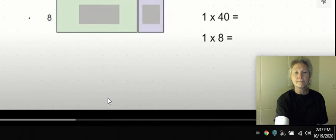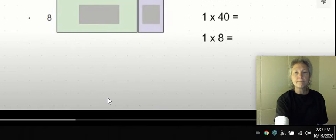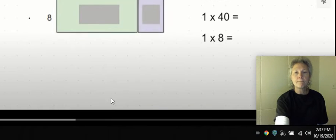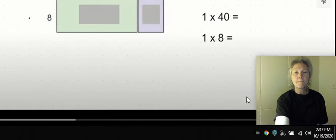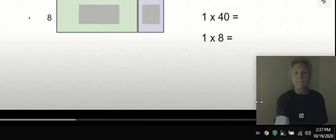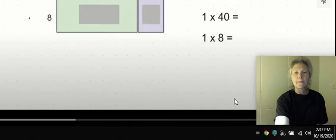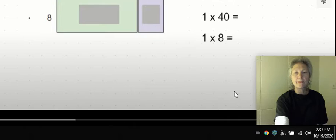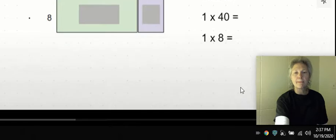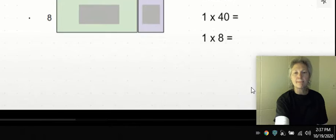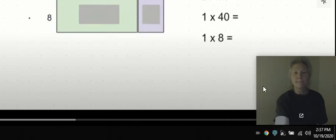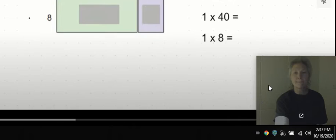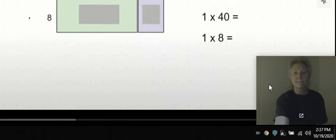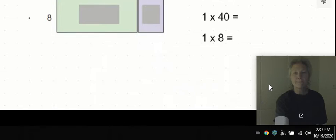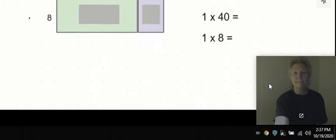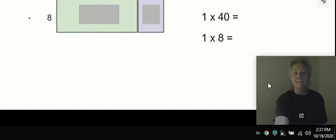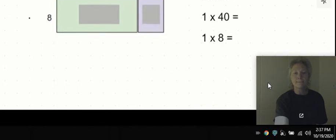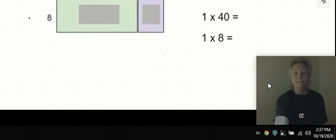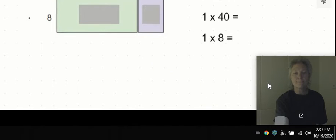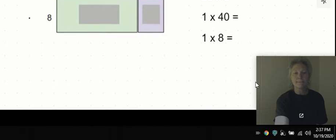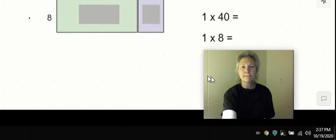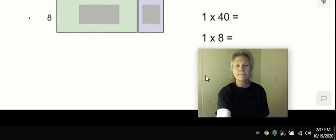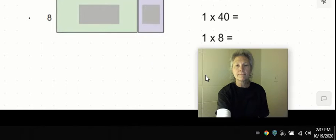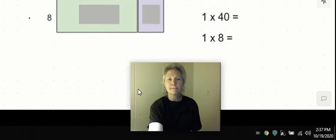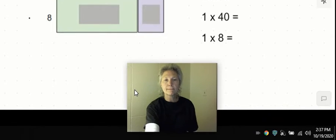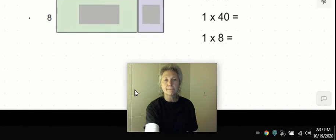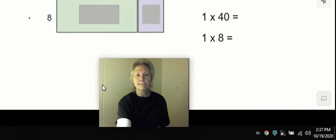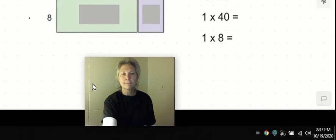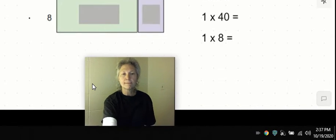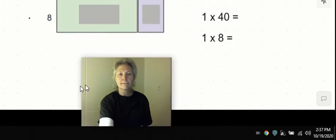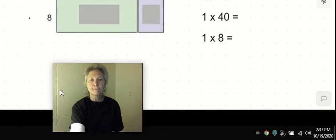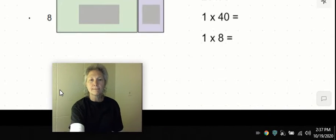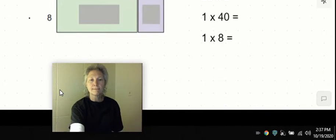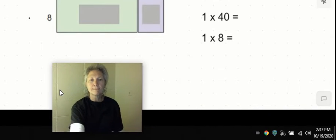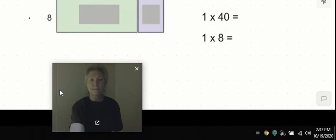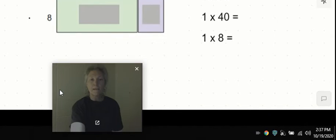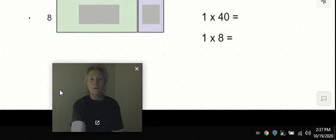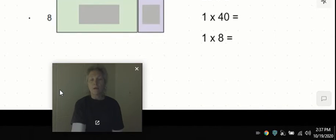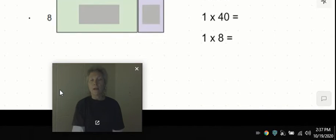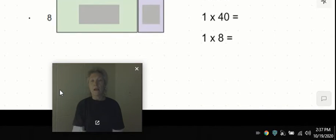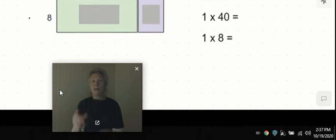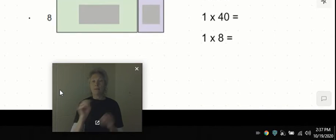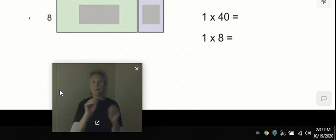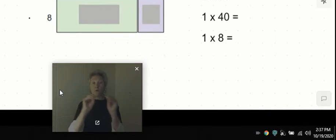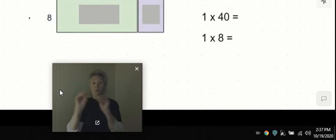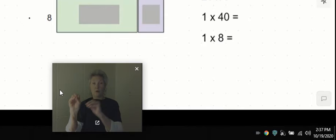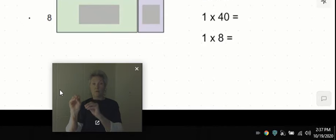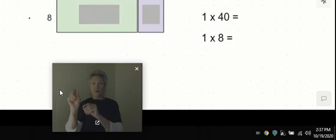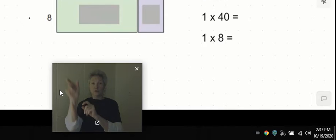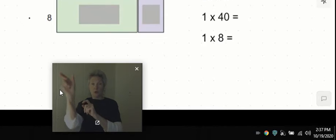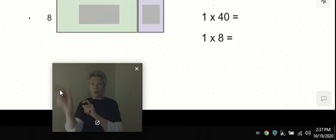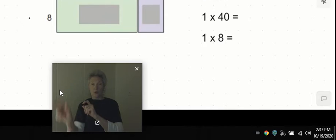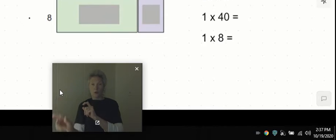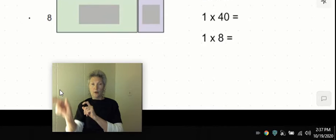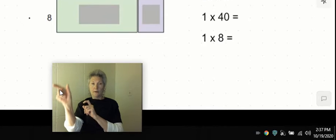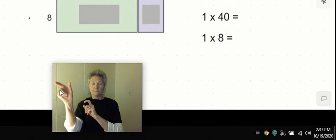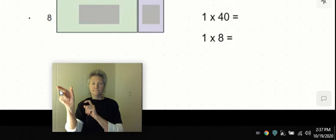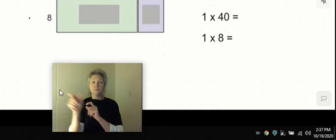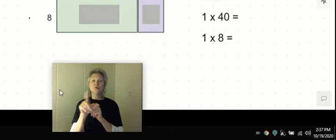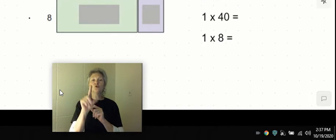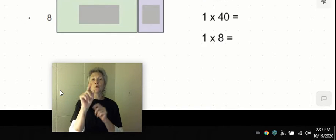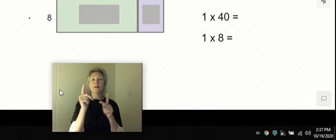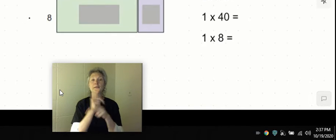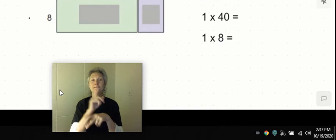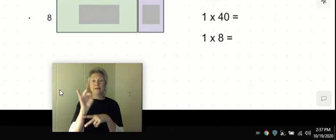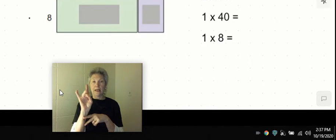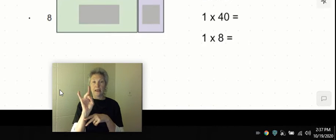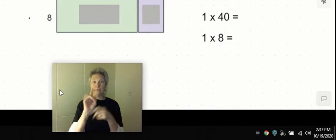I can keep track of my colors to match it with the blue box. So now I'm going to do 20 times 8. So I'm going to